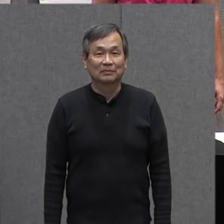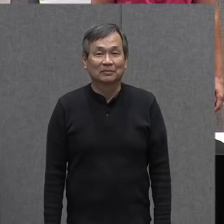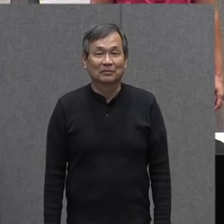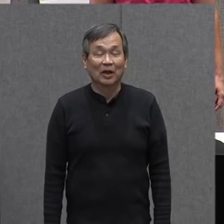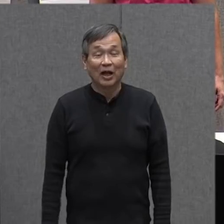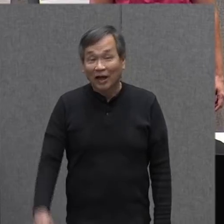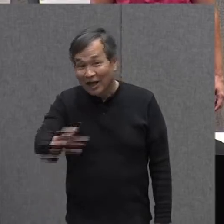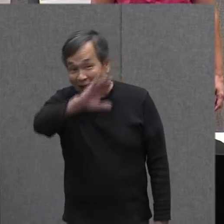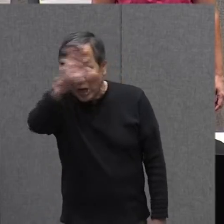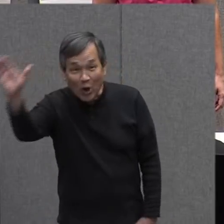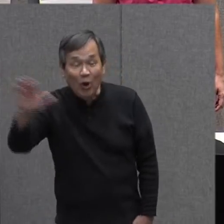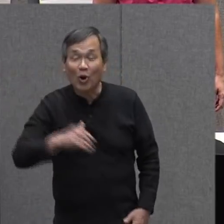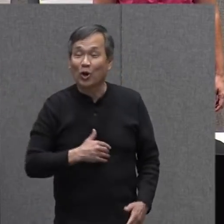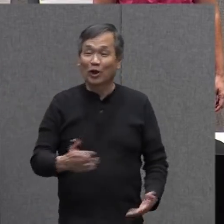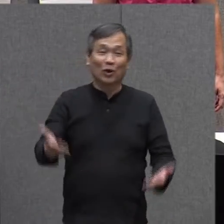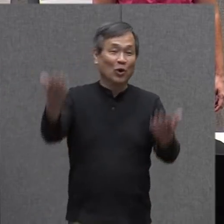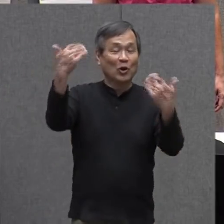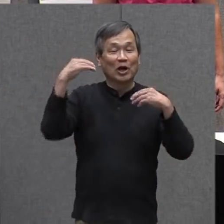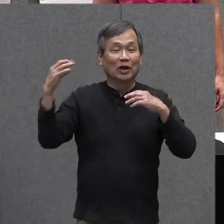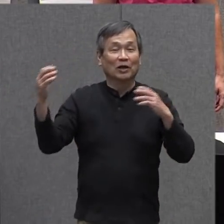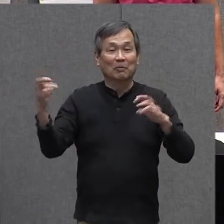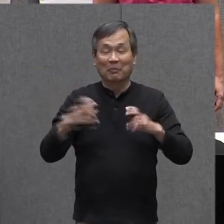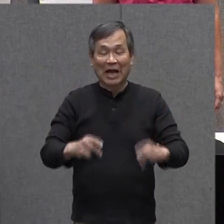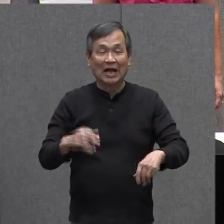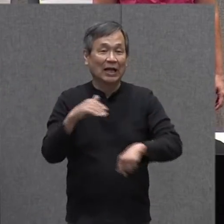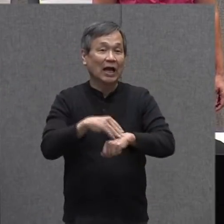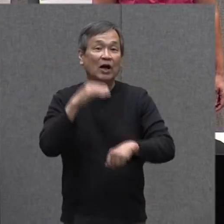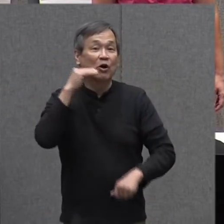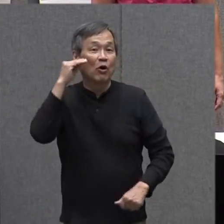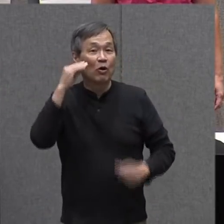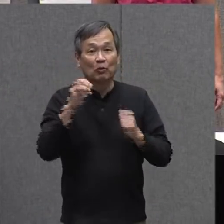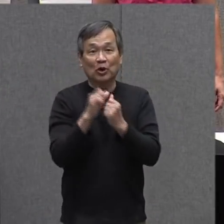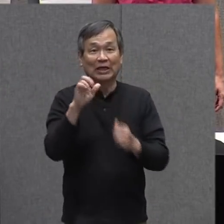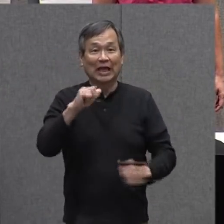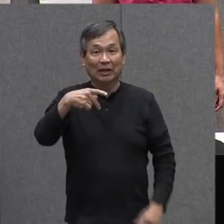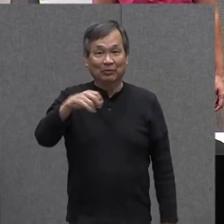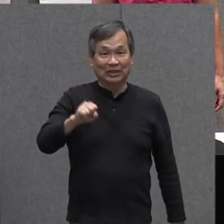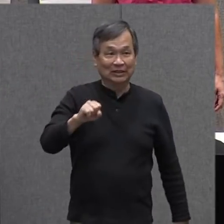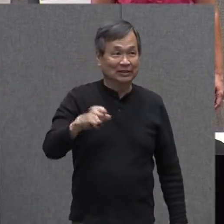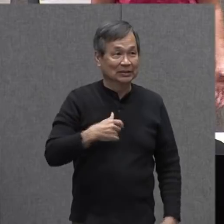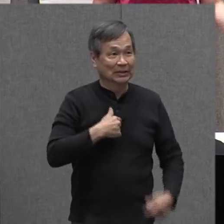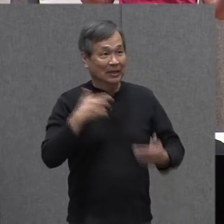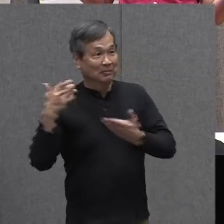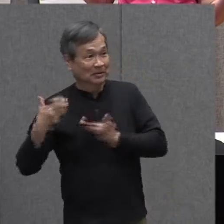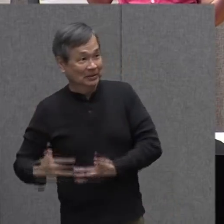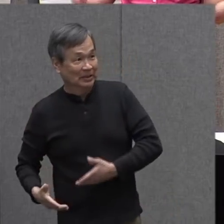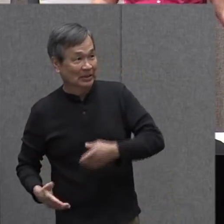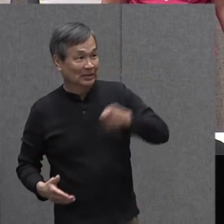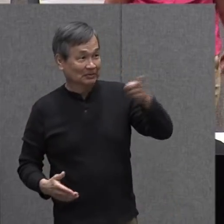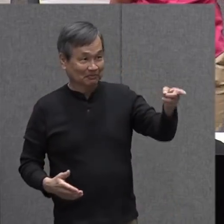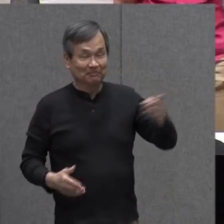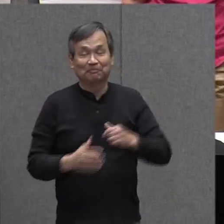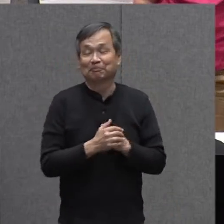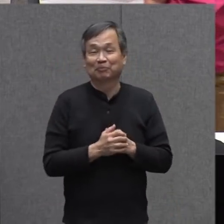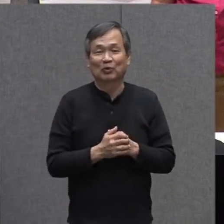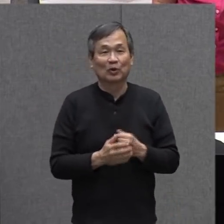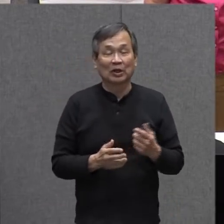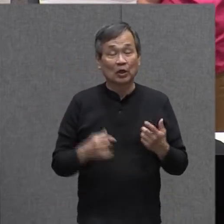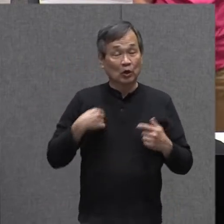The moon has a gravity of 1.62 meters per second squared. So these might be